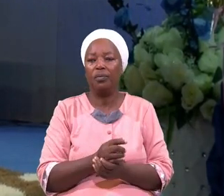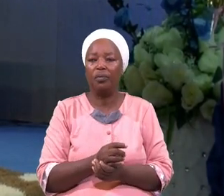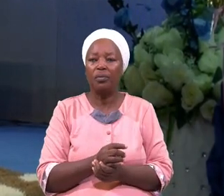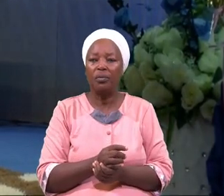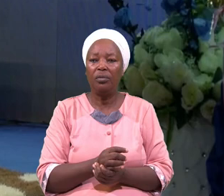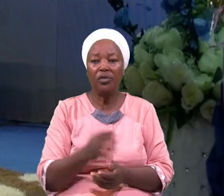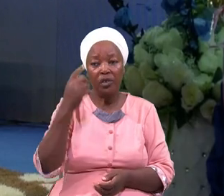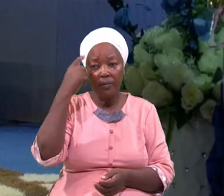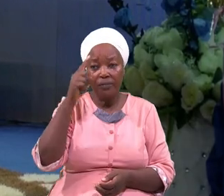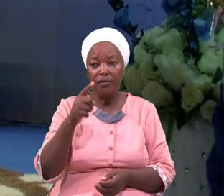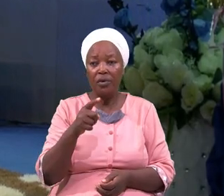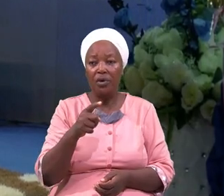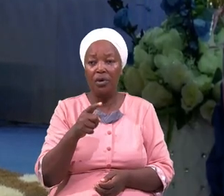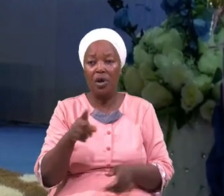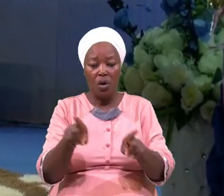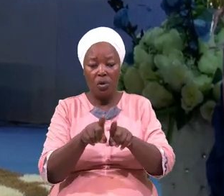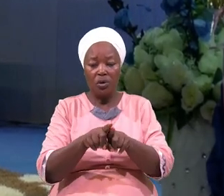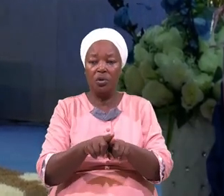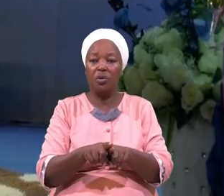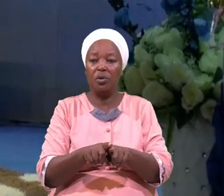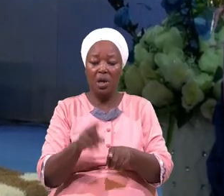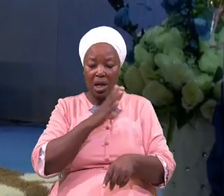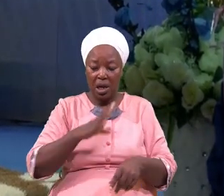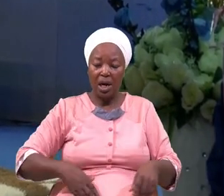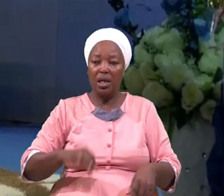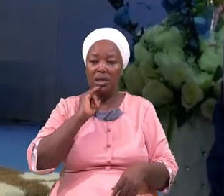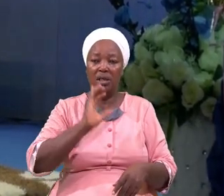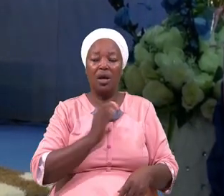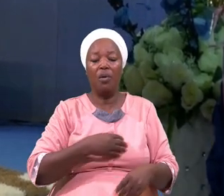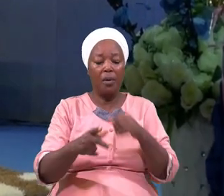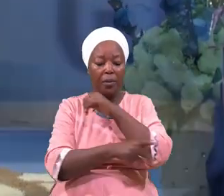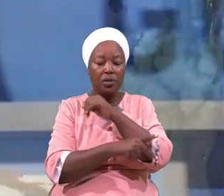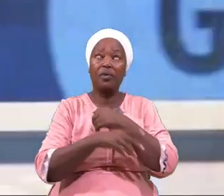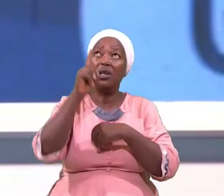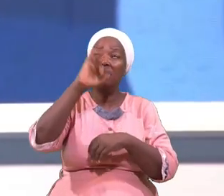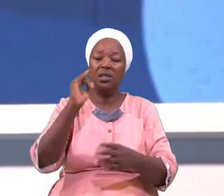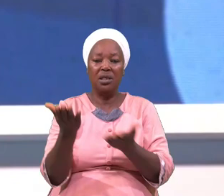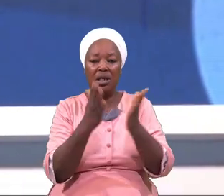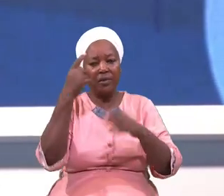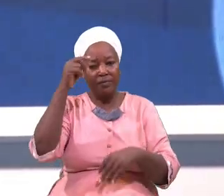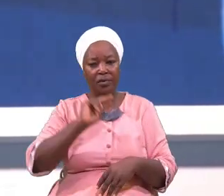For even Christ, our Passover, is sacrificed for us.